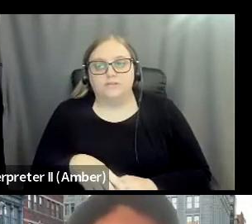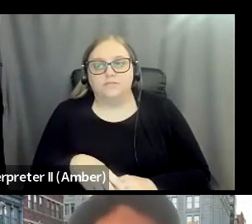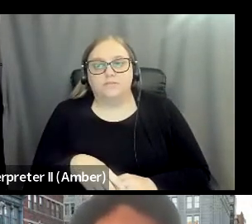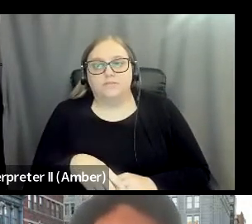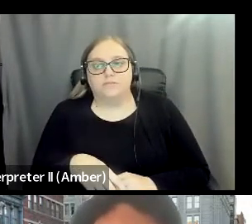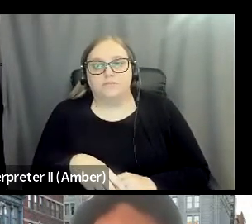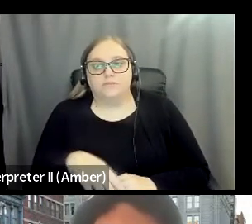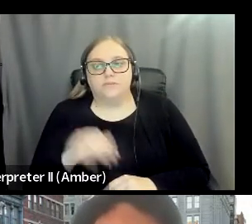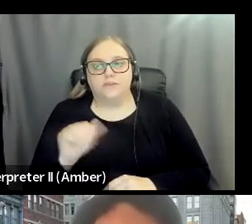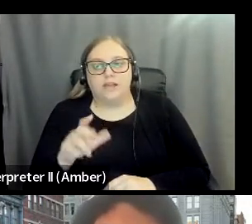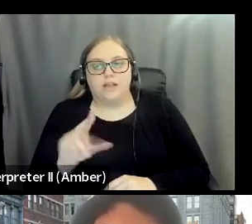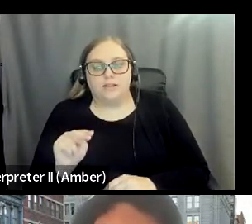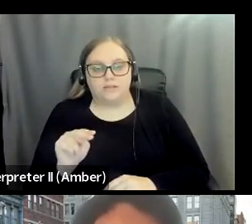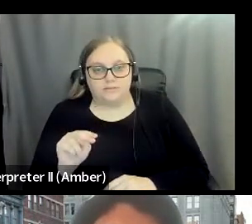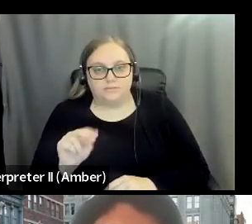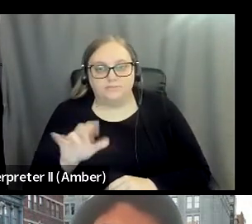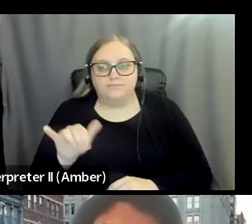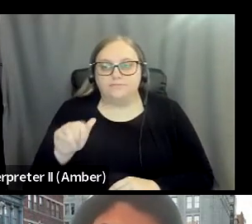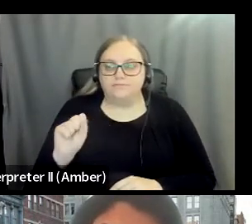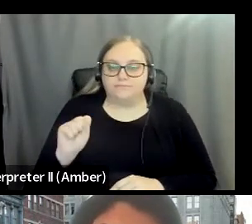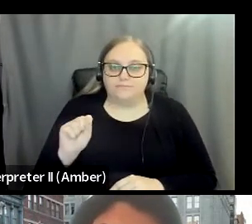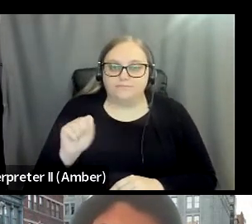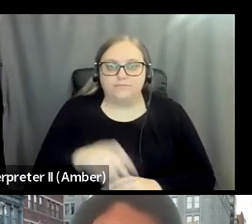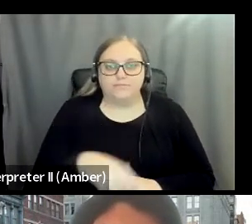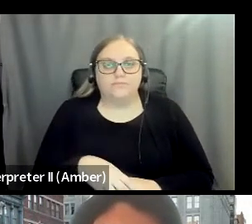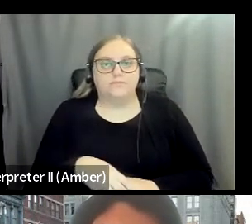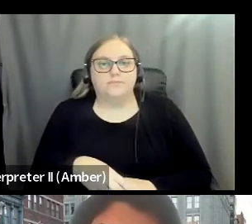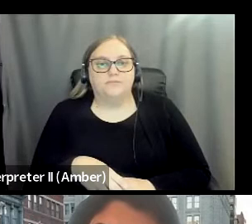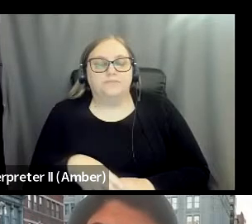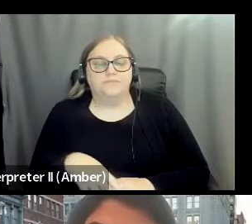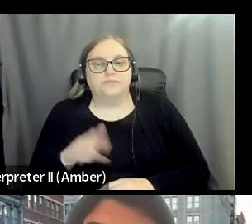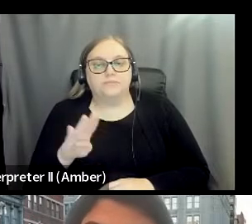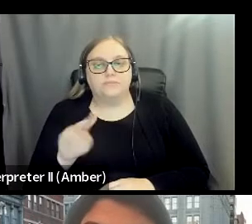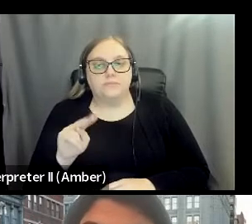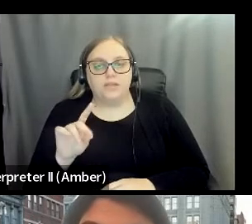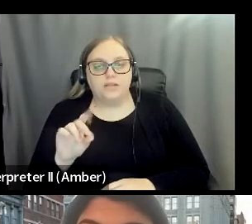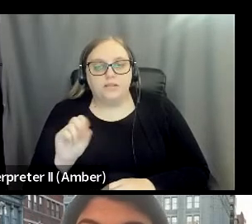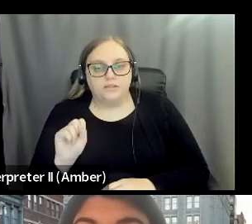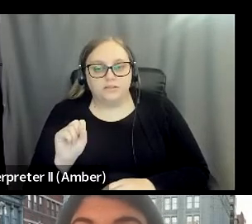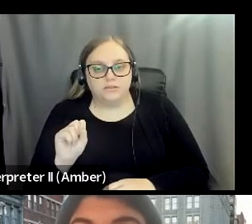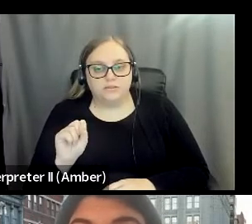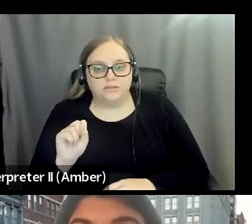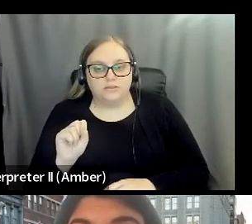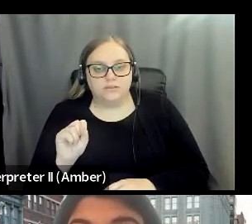yes. Councilmember Allen. Yes. Councilmember Allen votes yes. Councilmember Bonds.